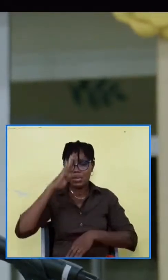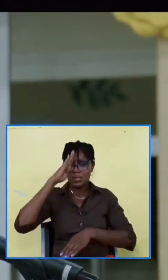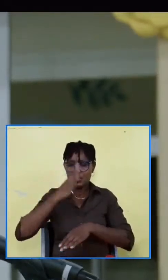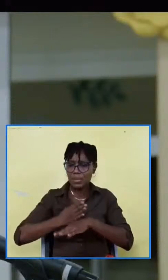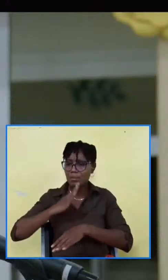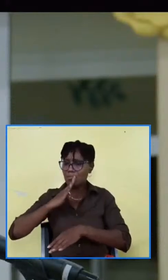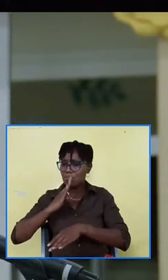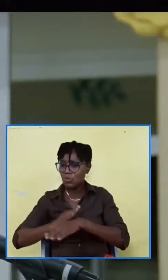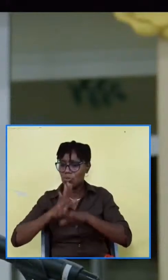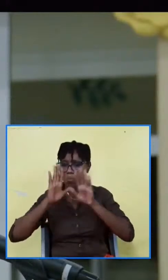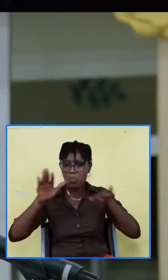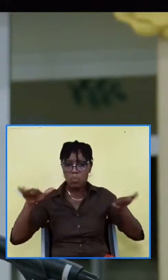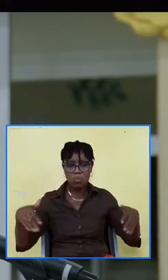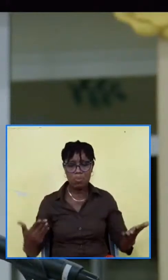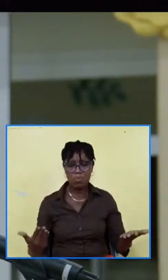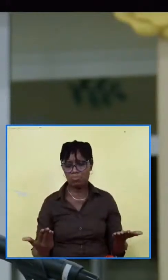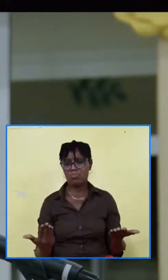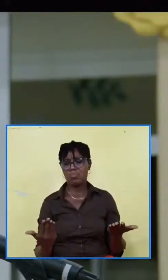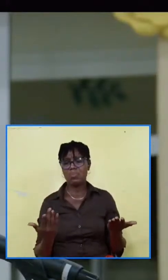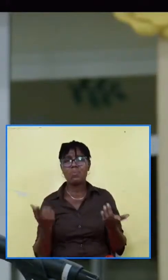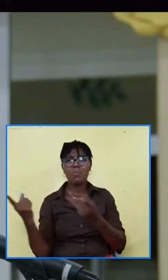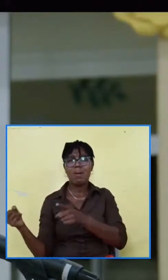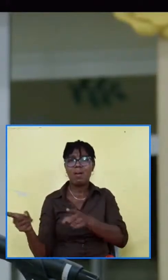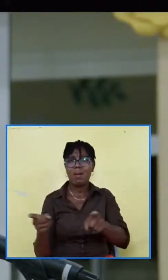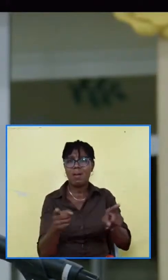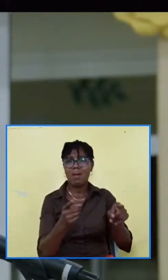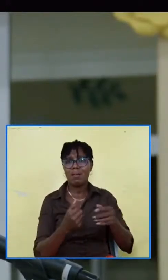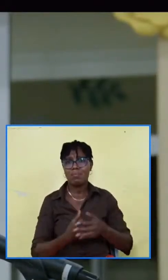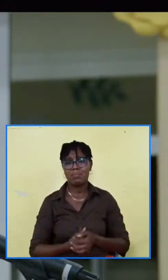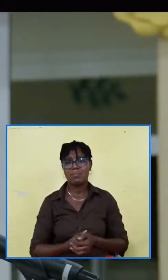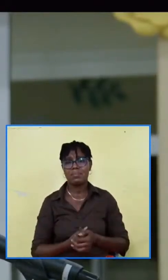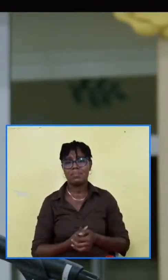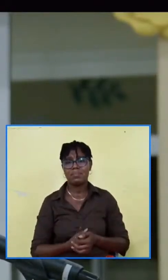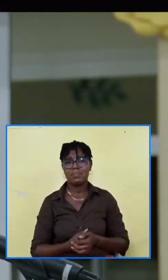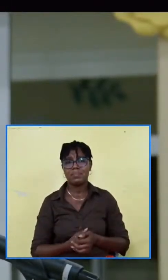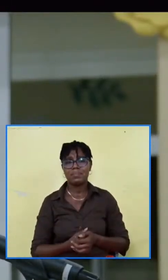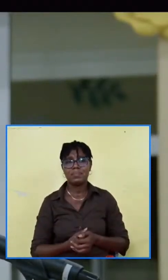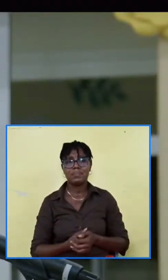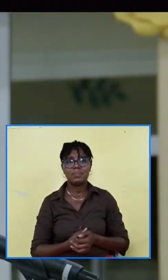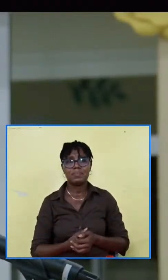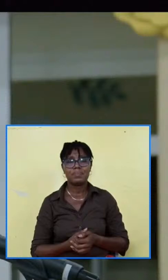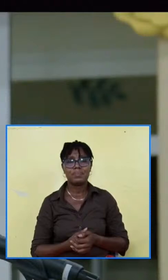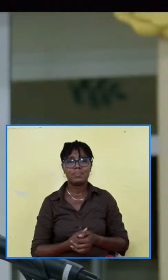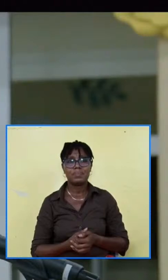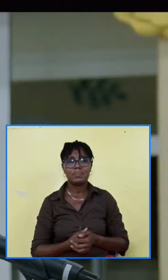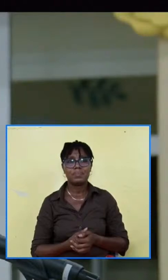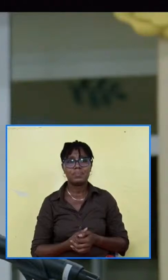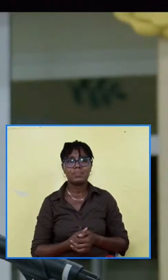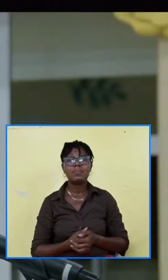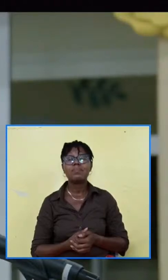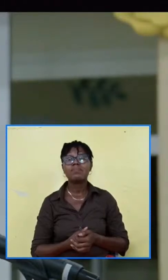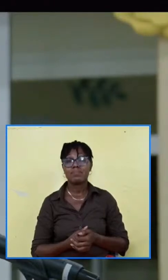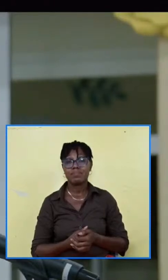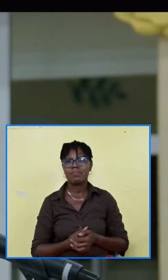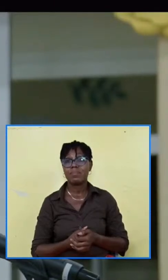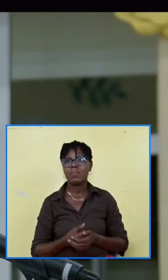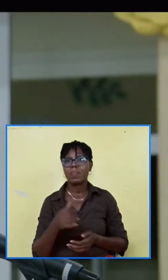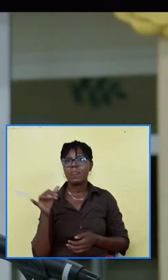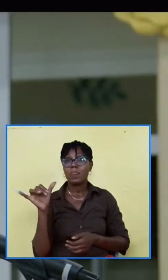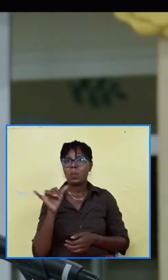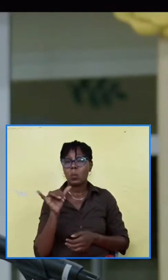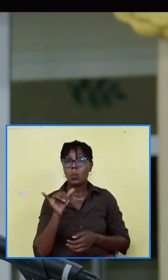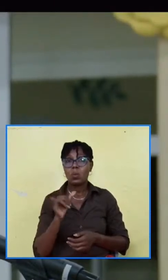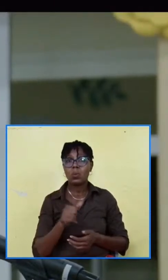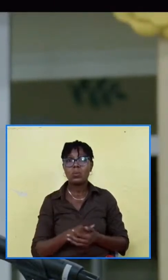in the front of their face. And not only when sleep, but actually when cries. So, furthermore, when people are